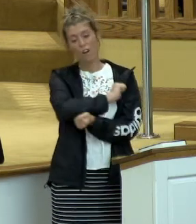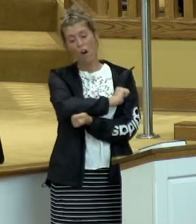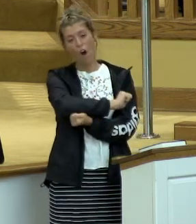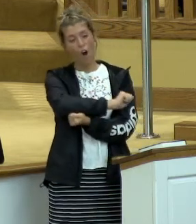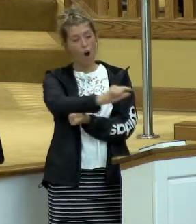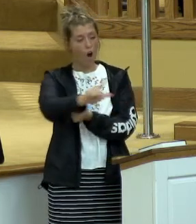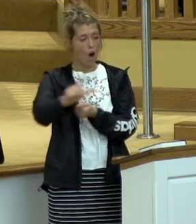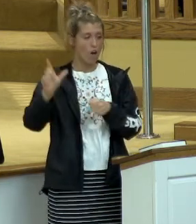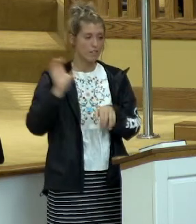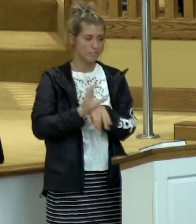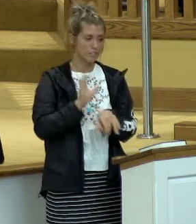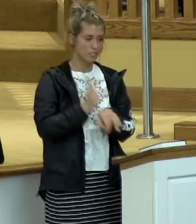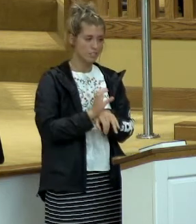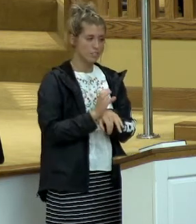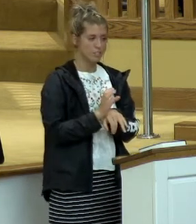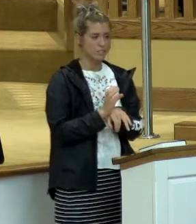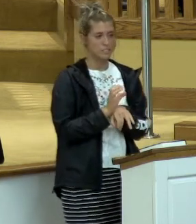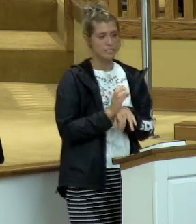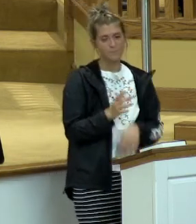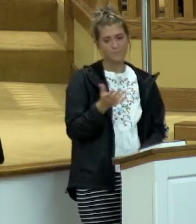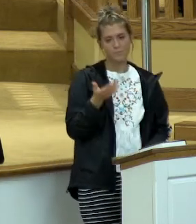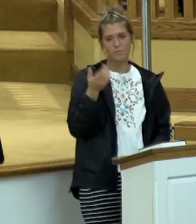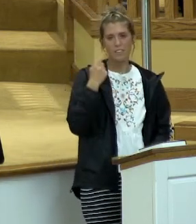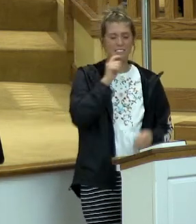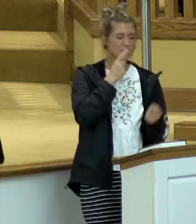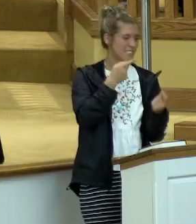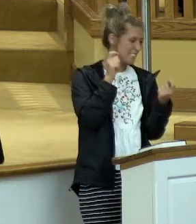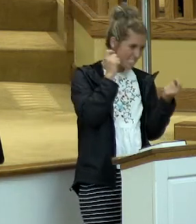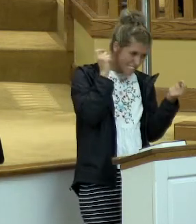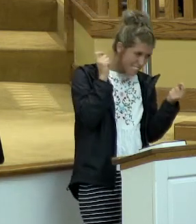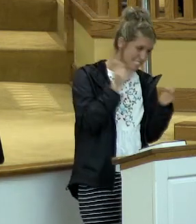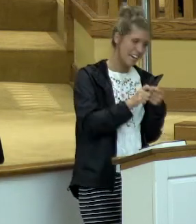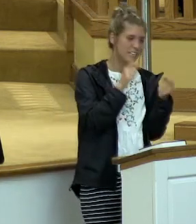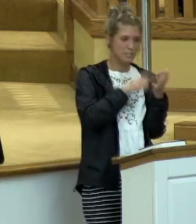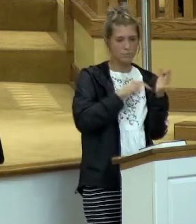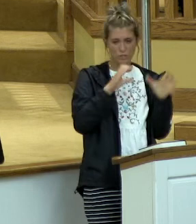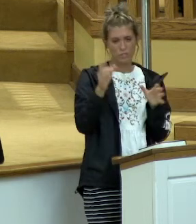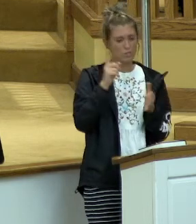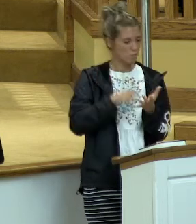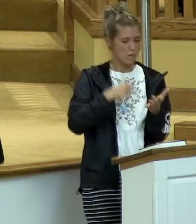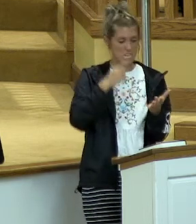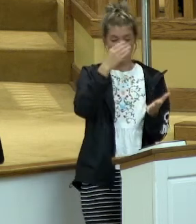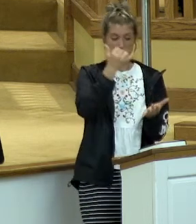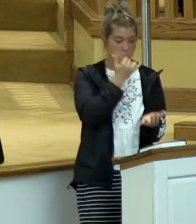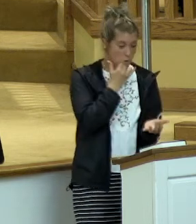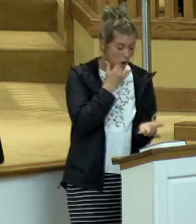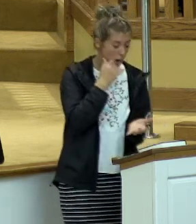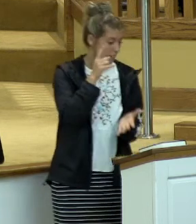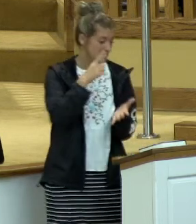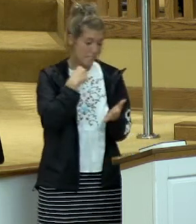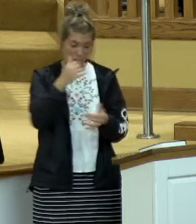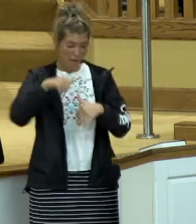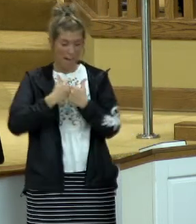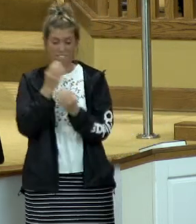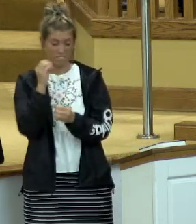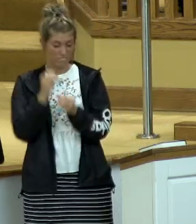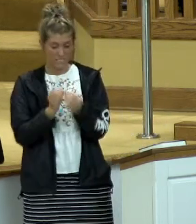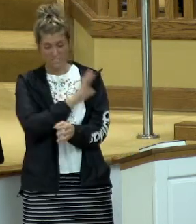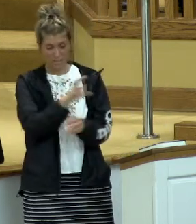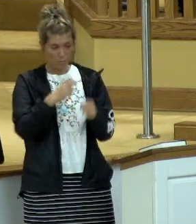churches. He tells them exactly what they do that's good. He tells them what they do that's wrong, and he tells them how to fix